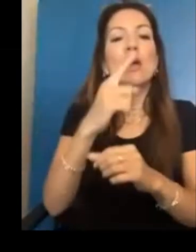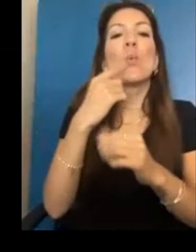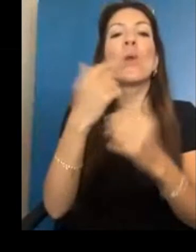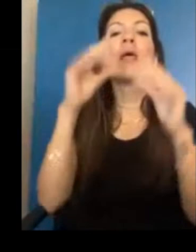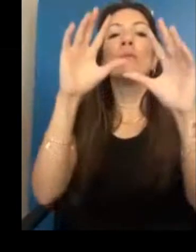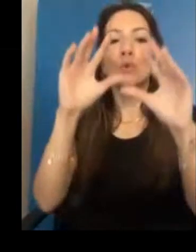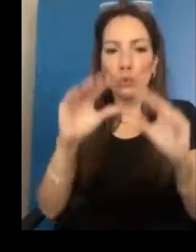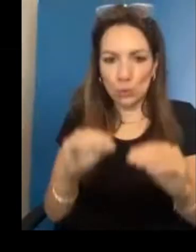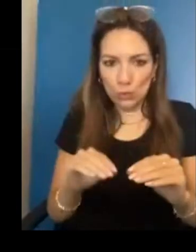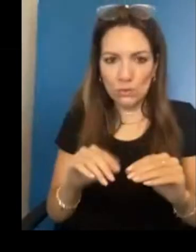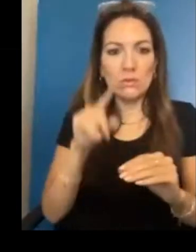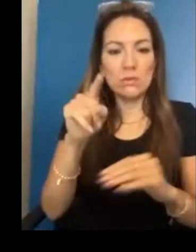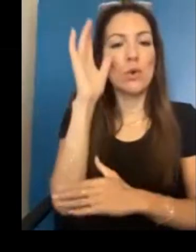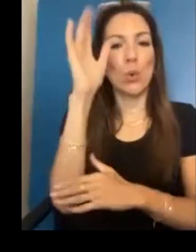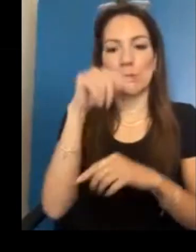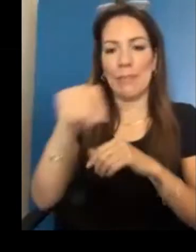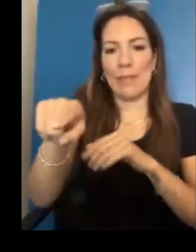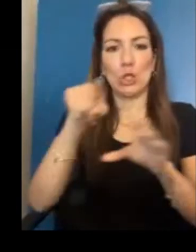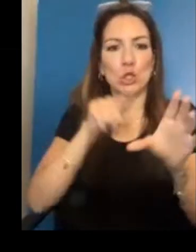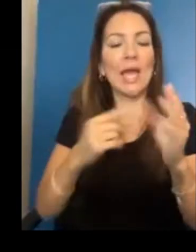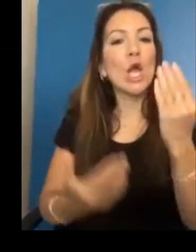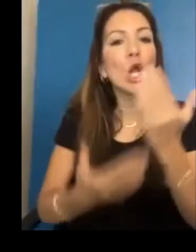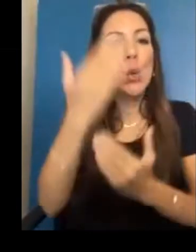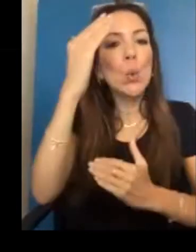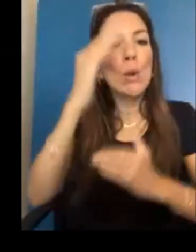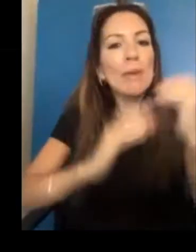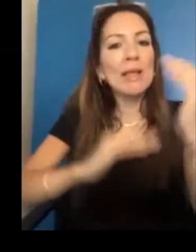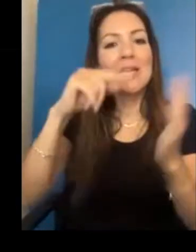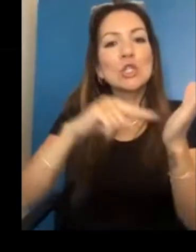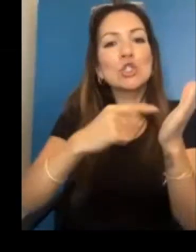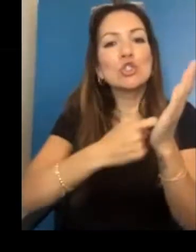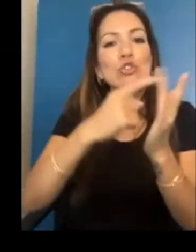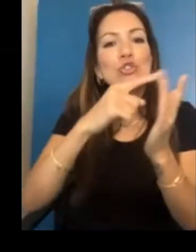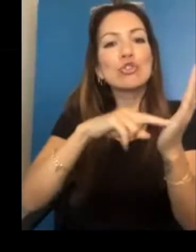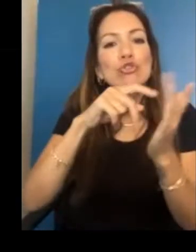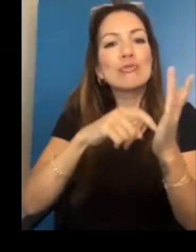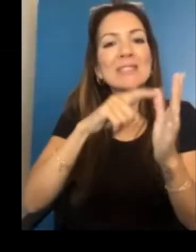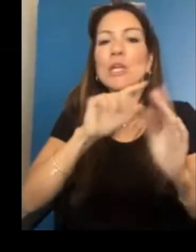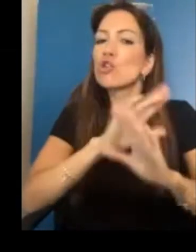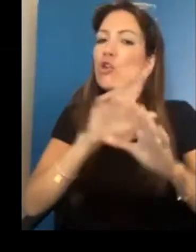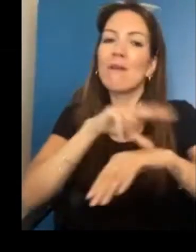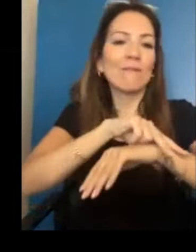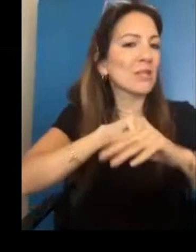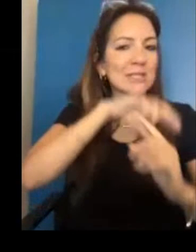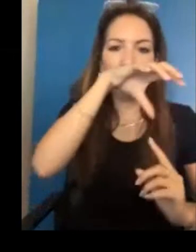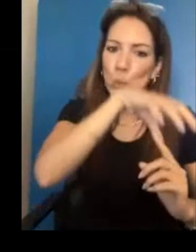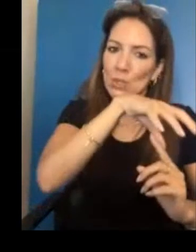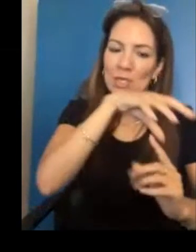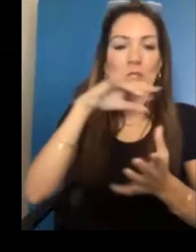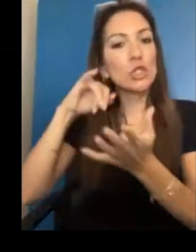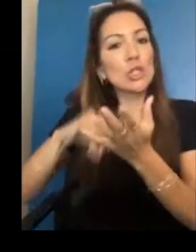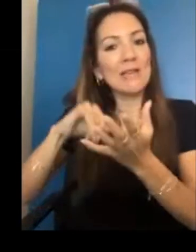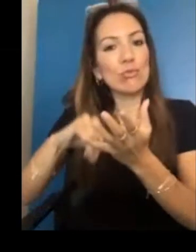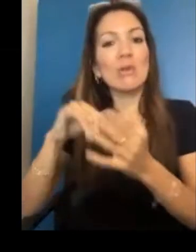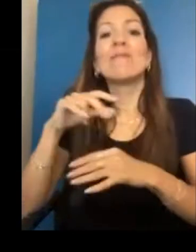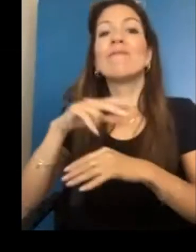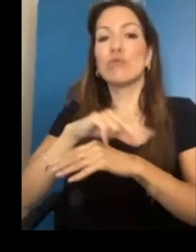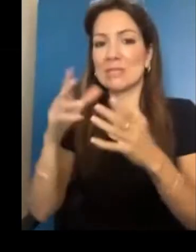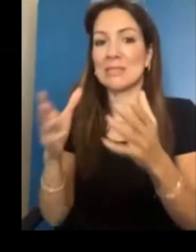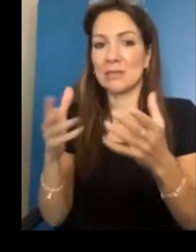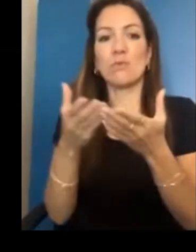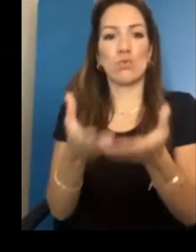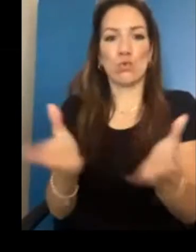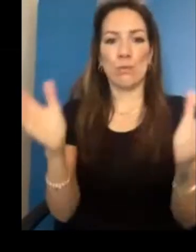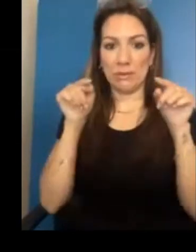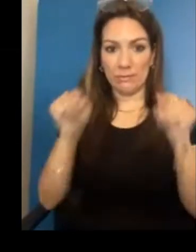as our new buildings, the Trinity building, which is our non-forensic unit, and the Shaftesbury building, which is our forensic unit, when they open up. These